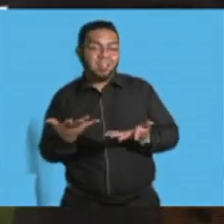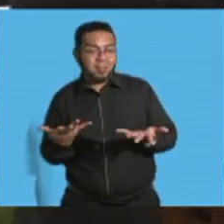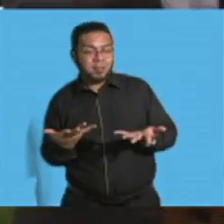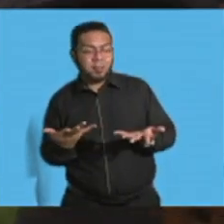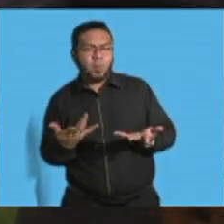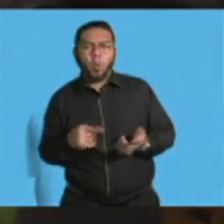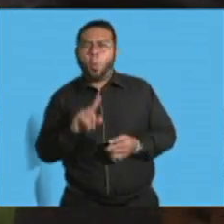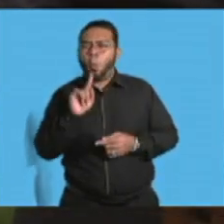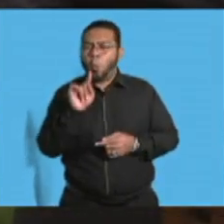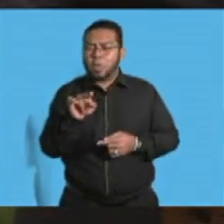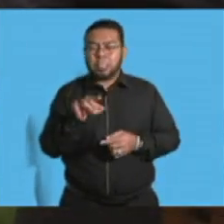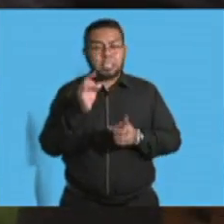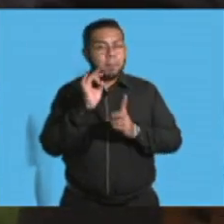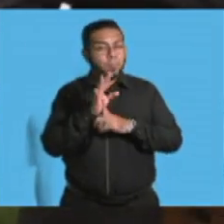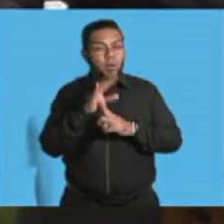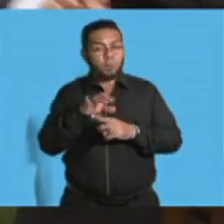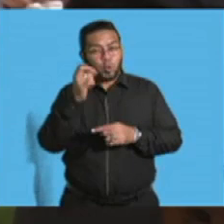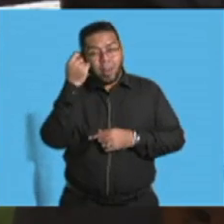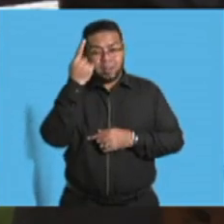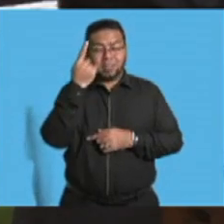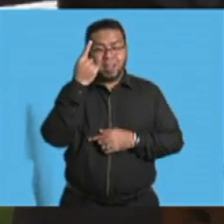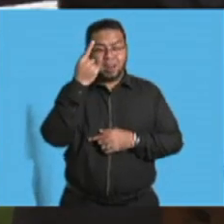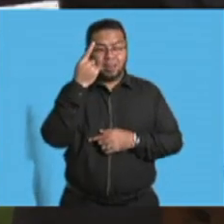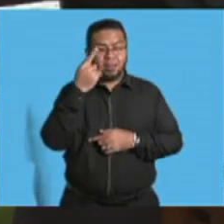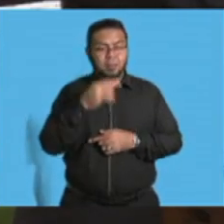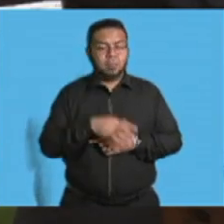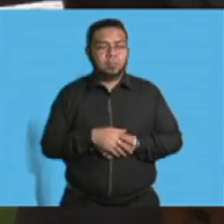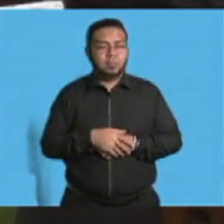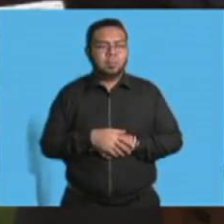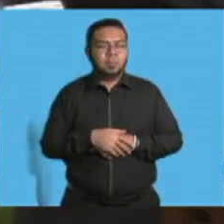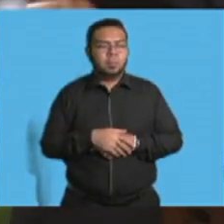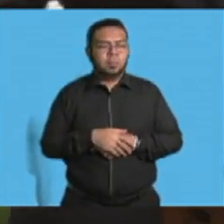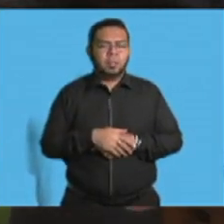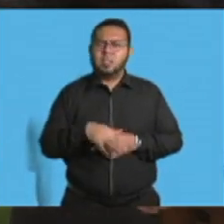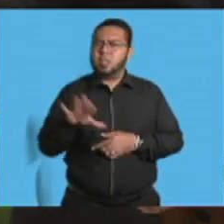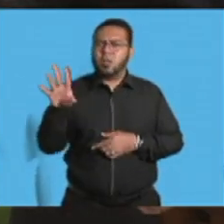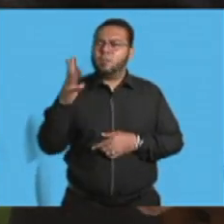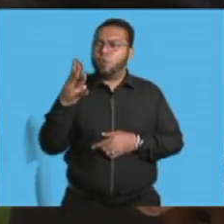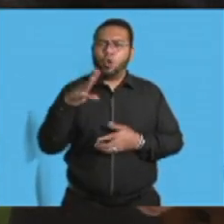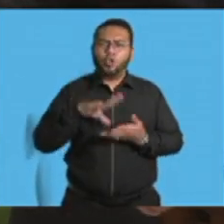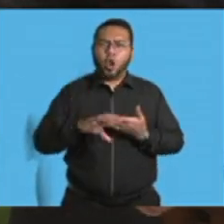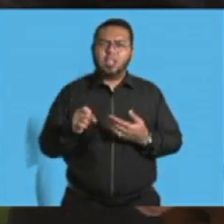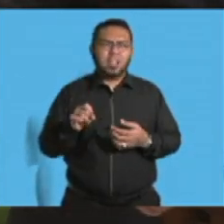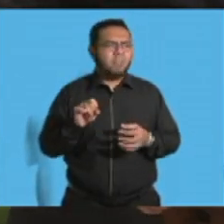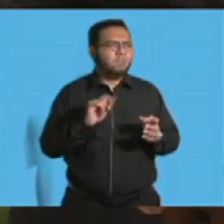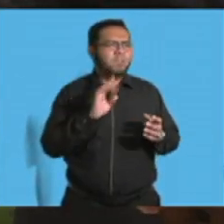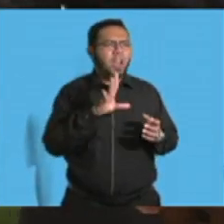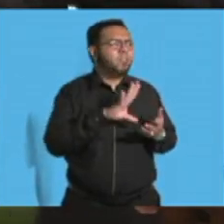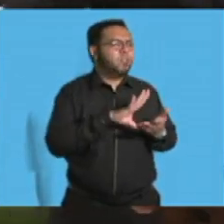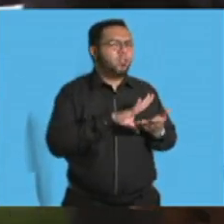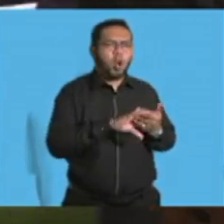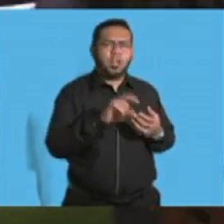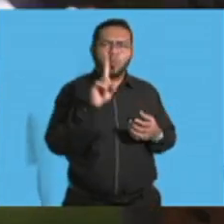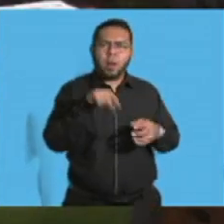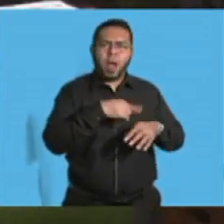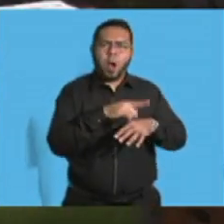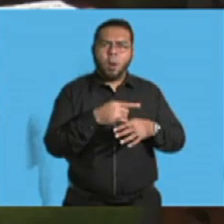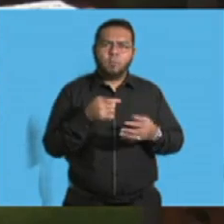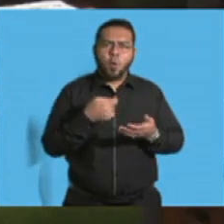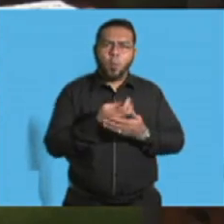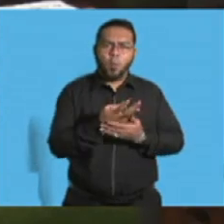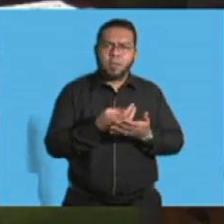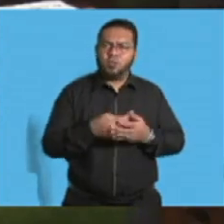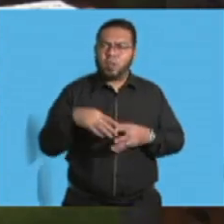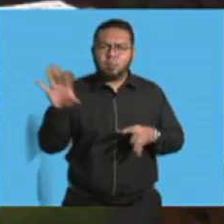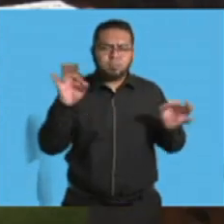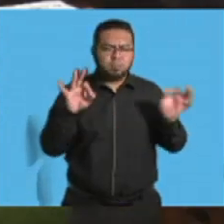what is really critical to understand, they pluck this $4 and $5 an hour out of thin air. Honourable Usamata